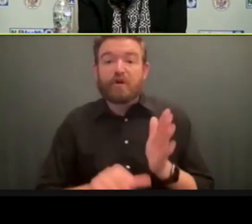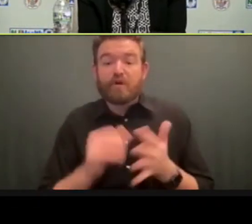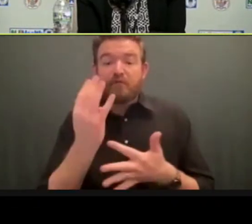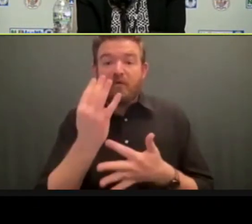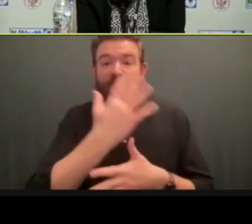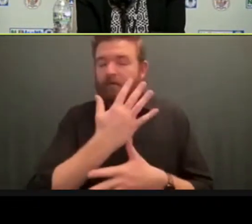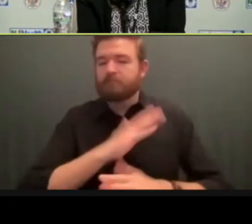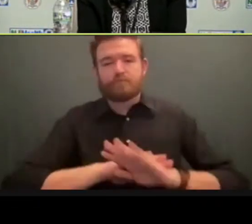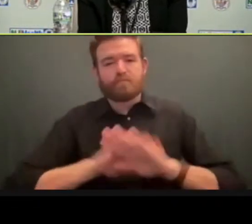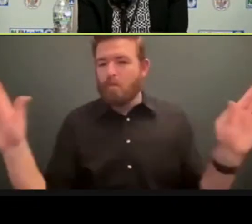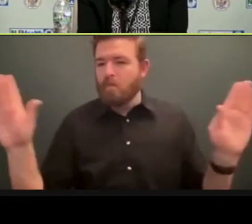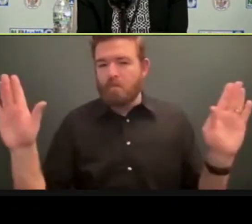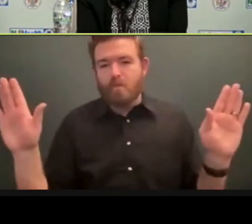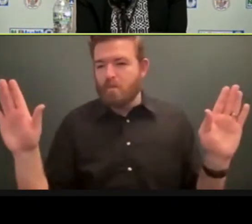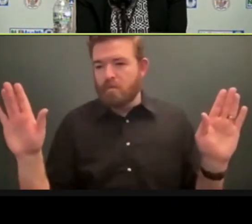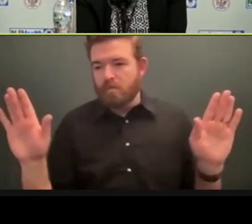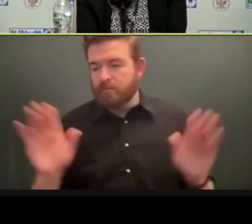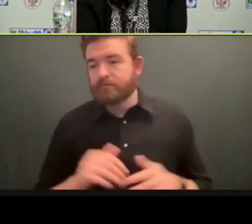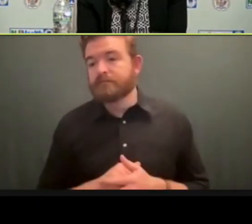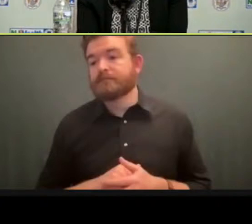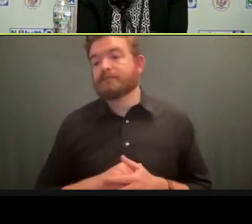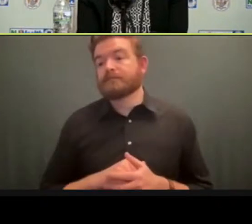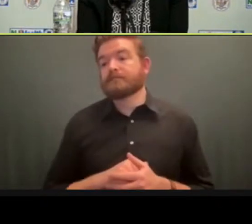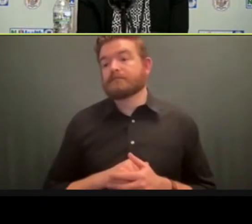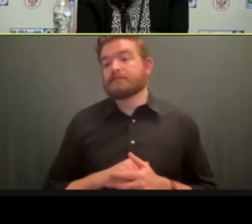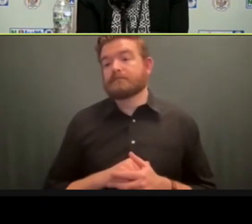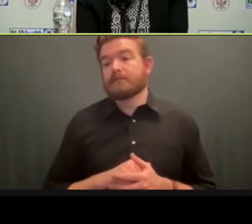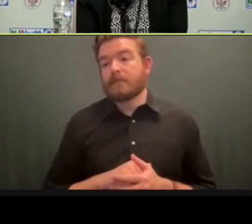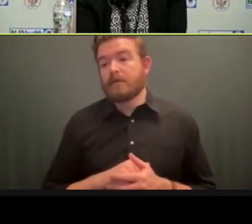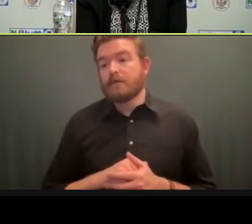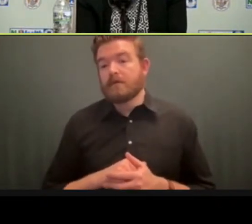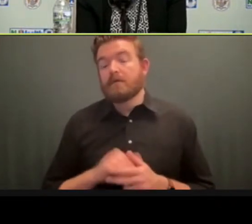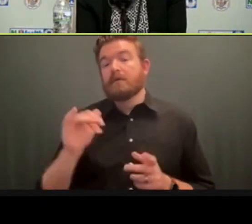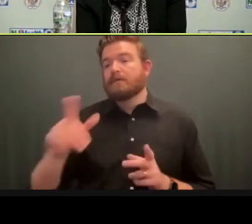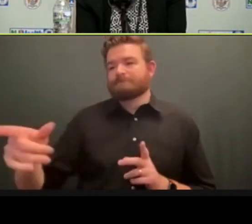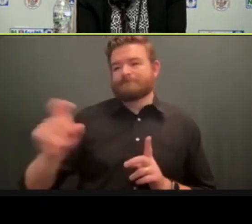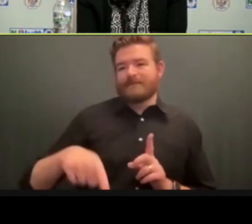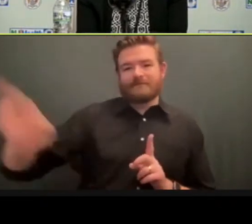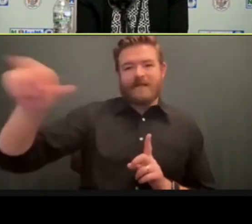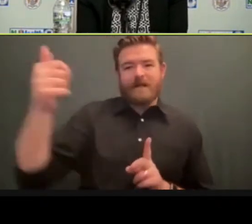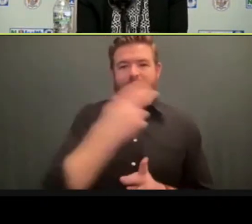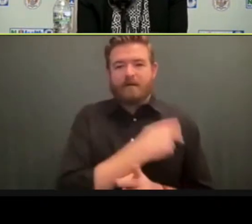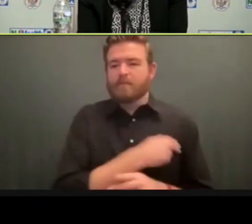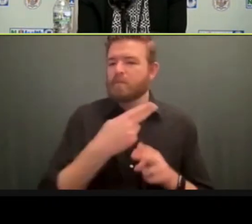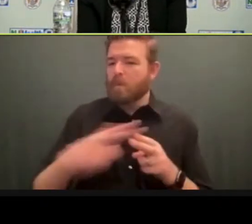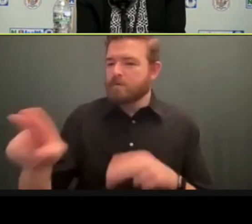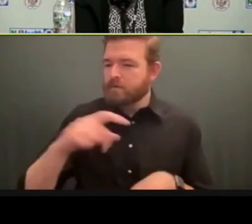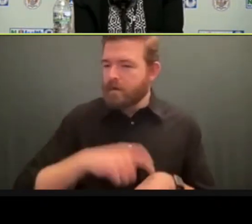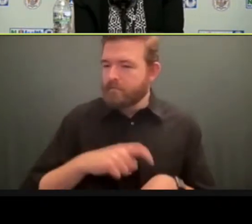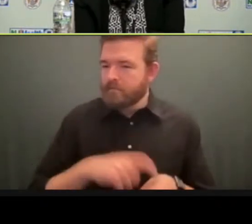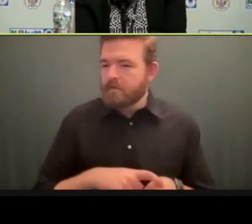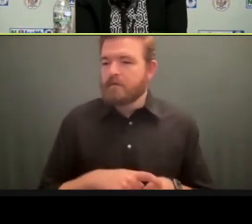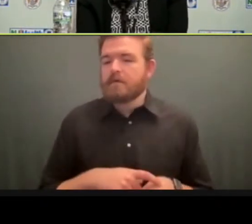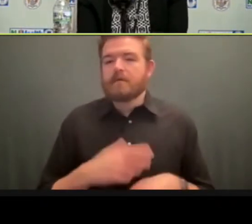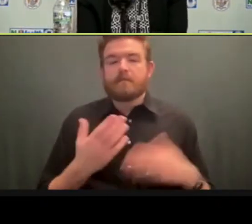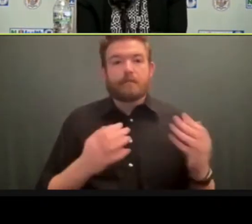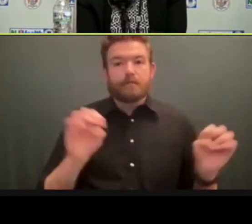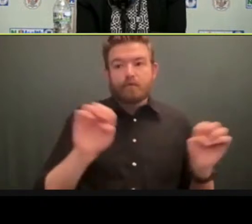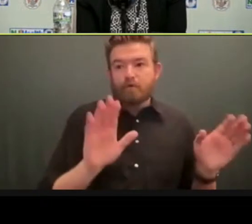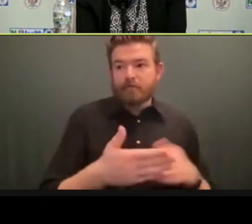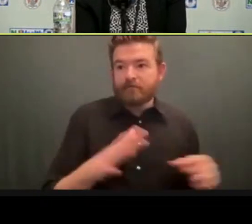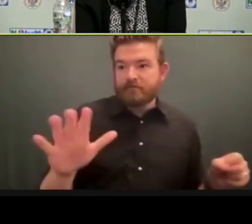for periods of time as they perhaps clear out their emergency room so they can bring in other people,